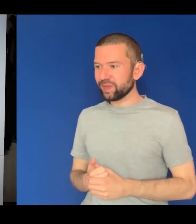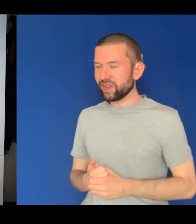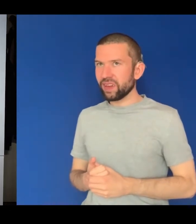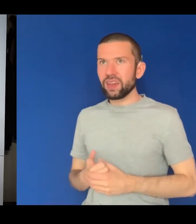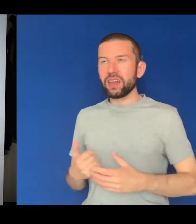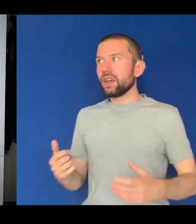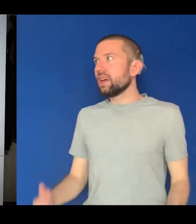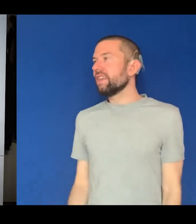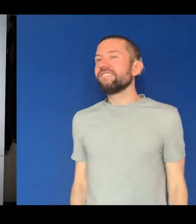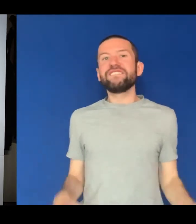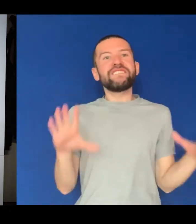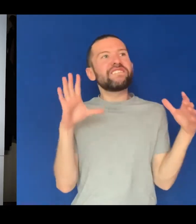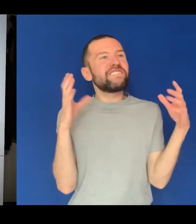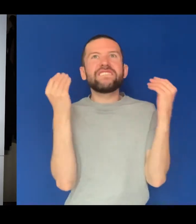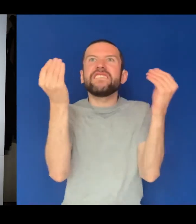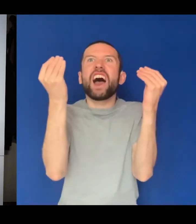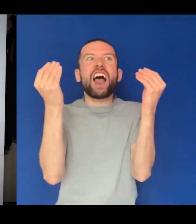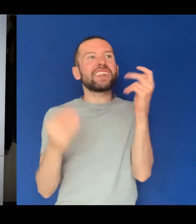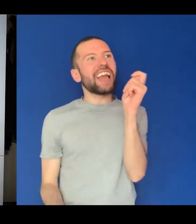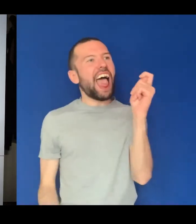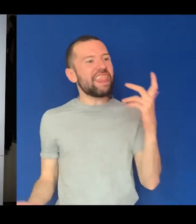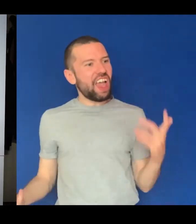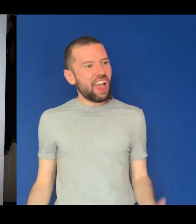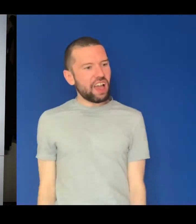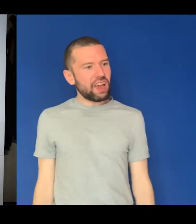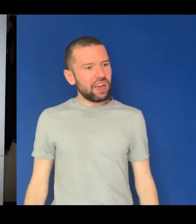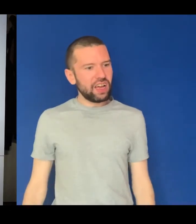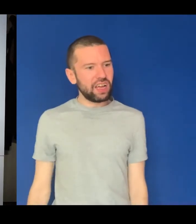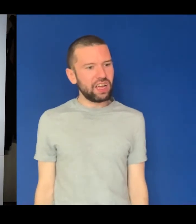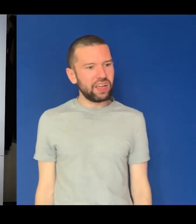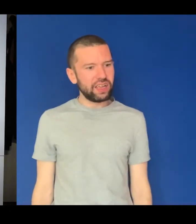Oh, for fuck's sake, Tyler!